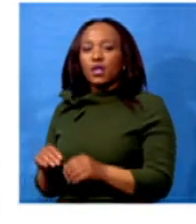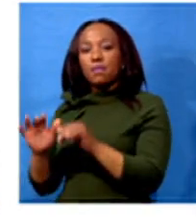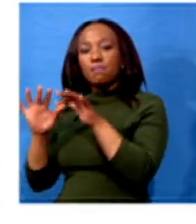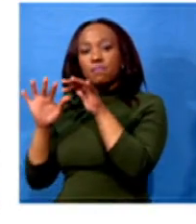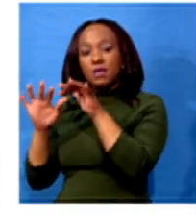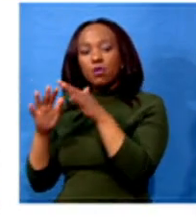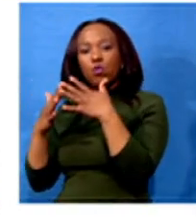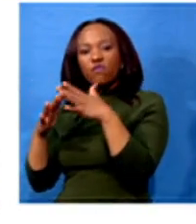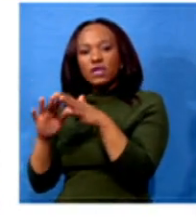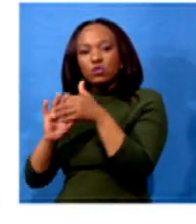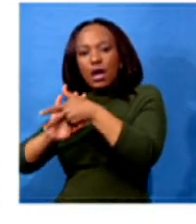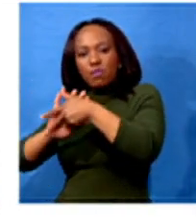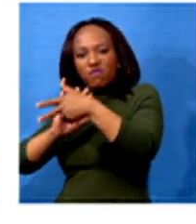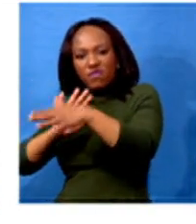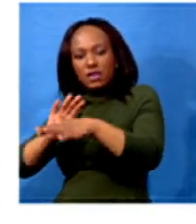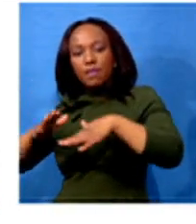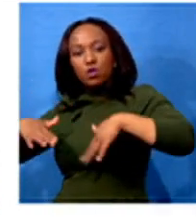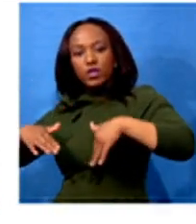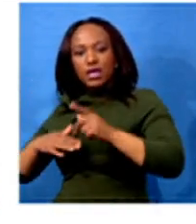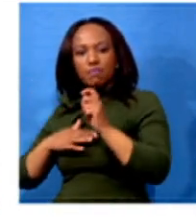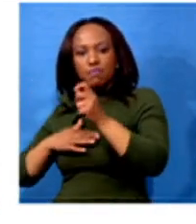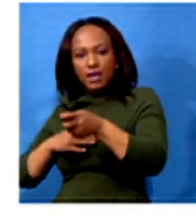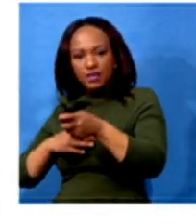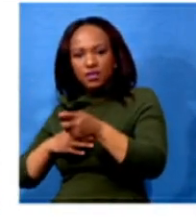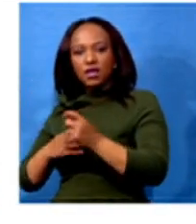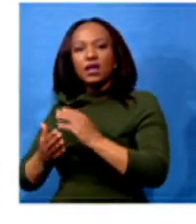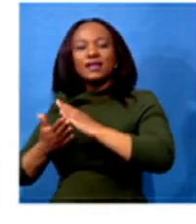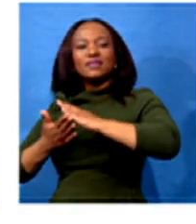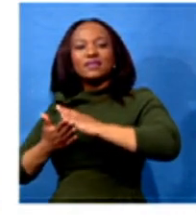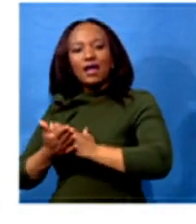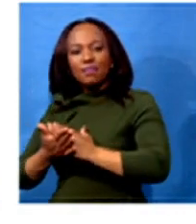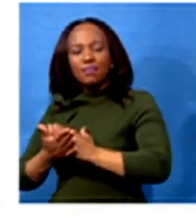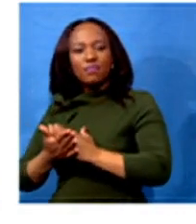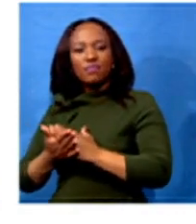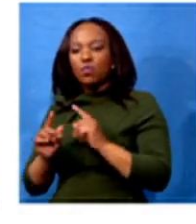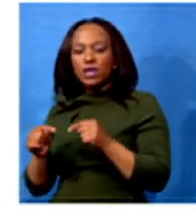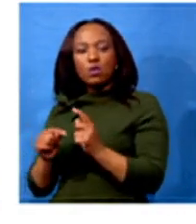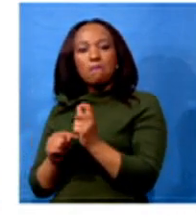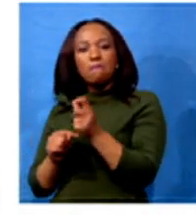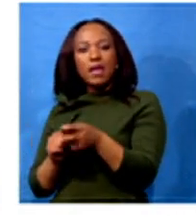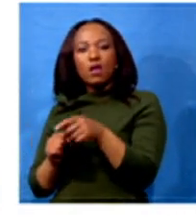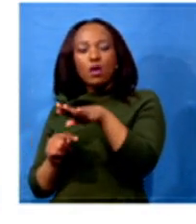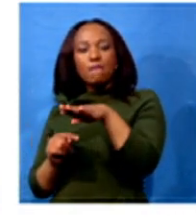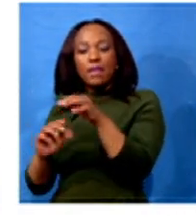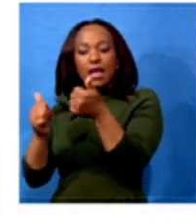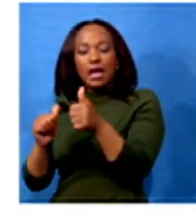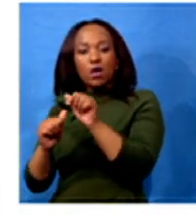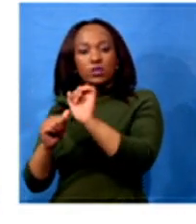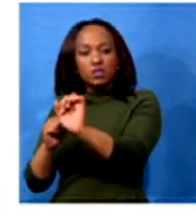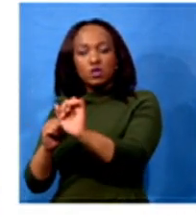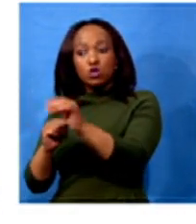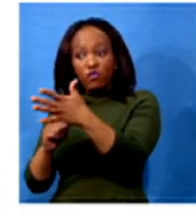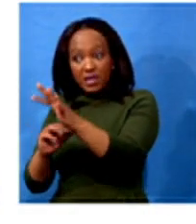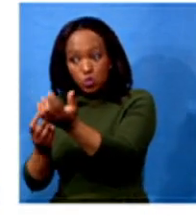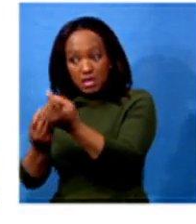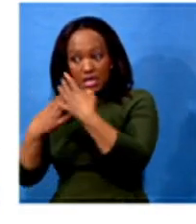have not been paid, I've explained. Either it's because we cannot pay you in the bank account that we've given us,